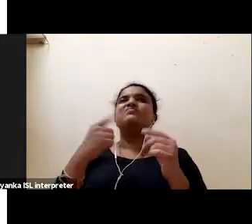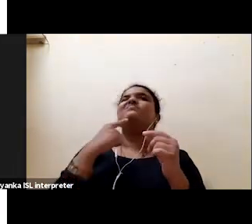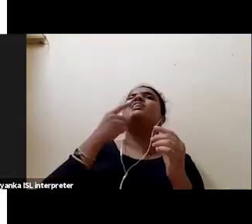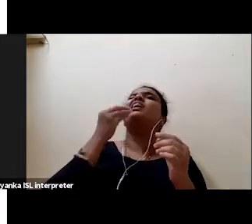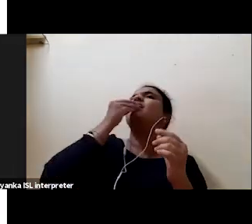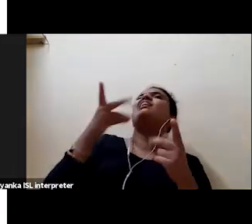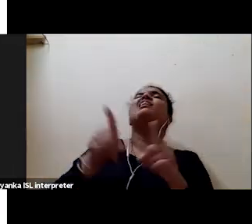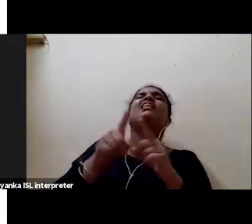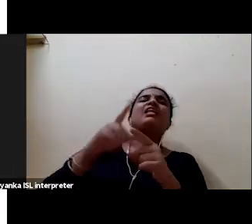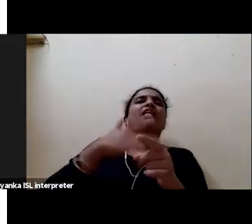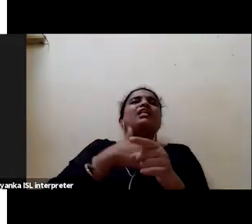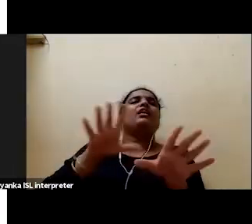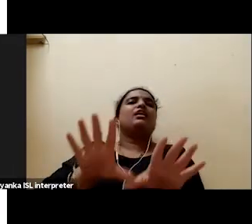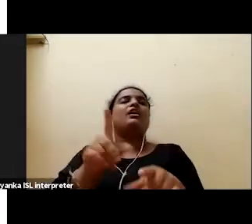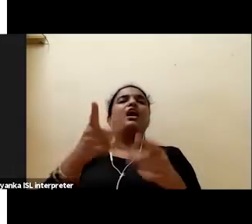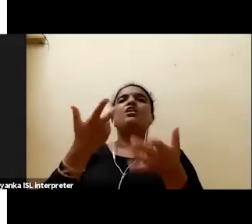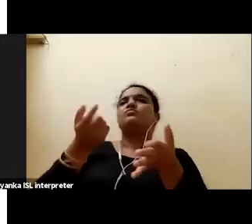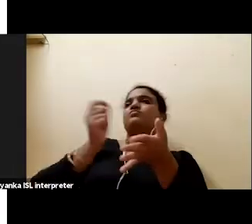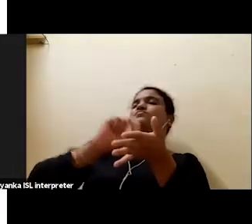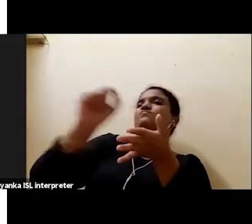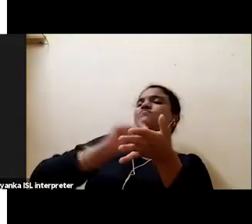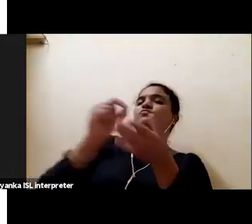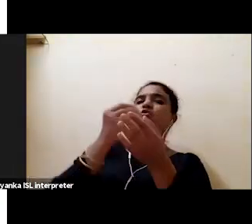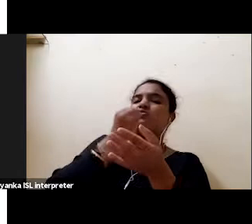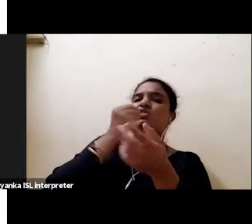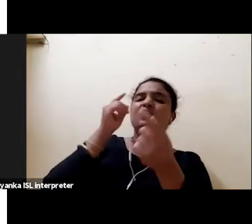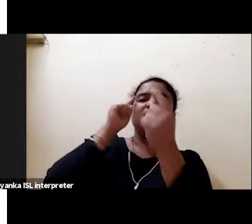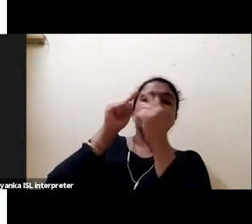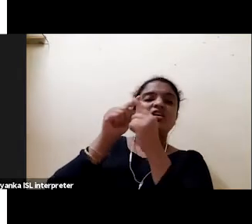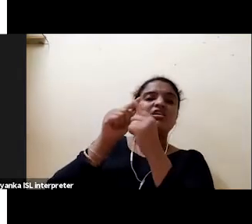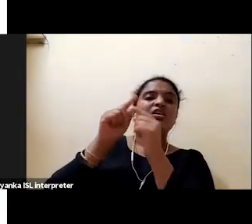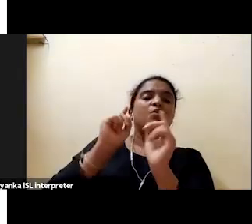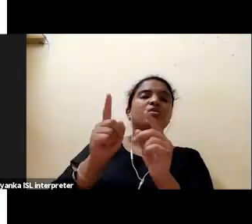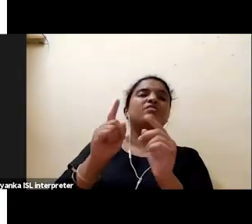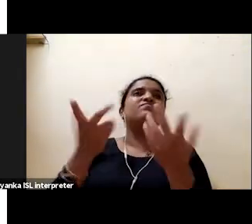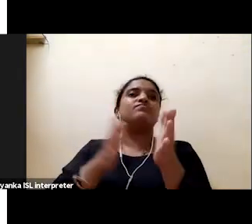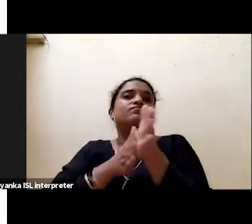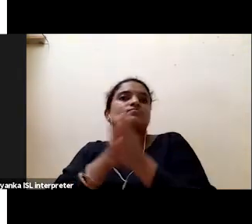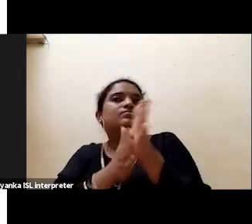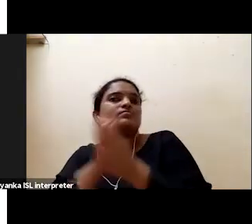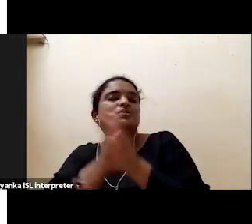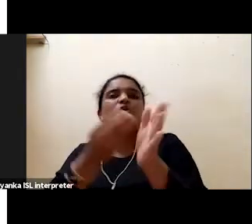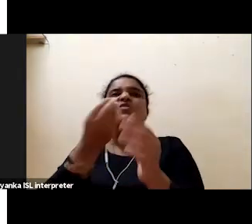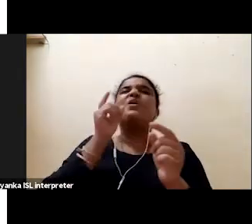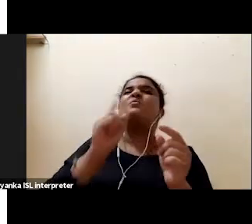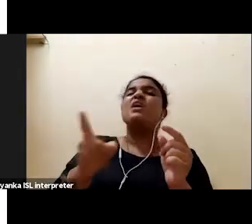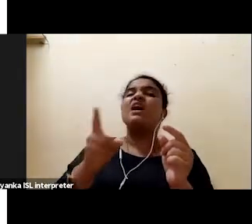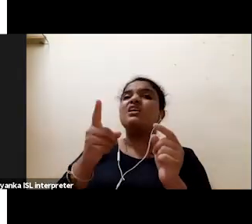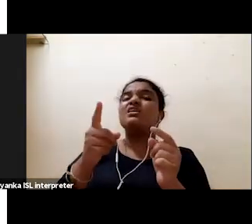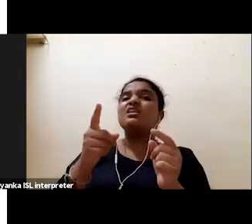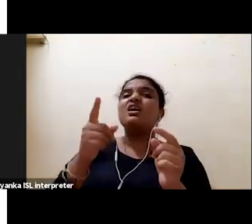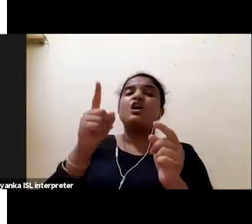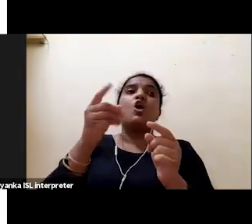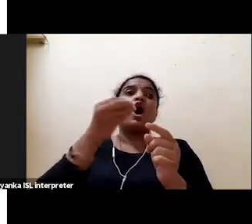start writing about food, other than having a huge passion for food in general. You may not necessarily be a